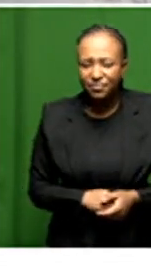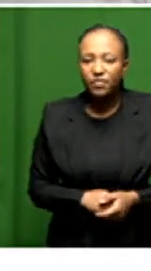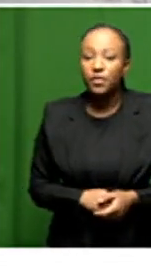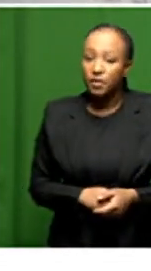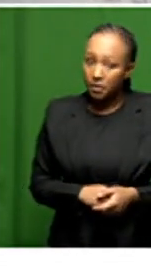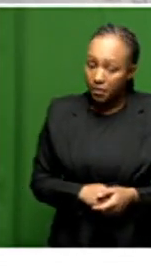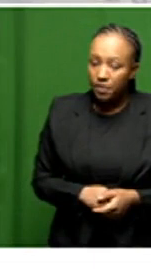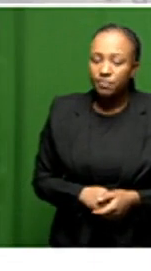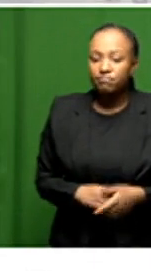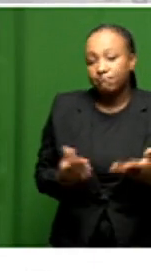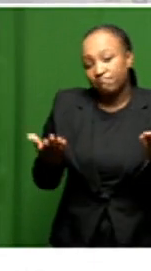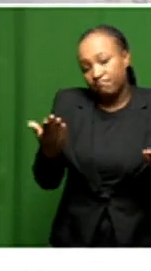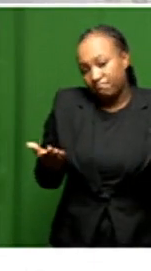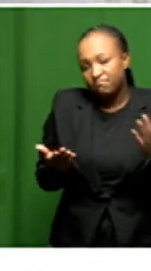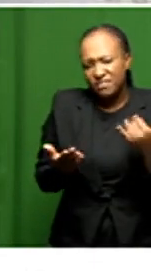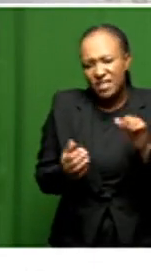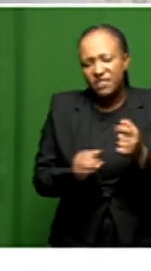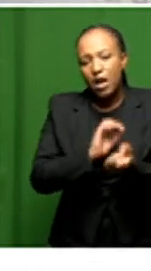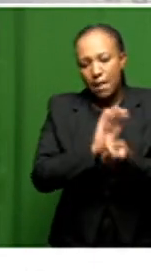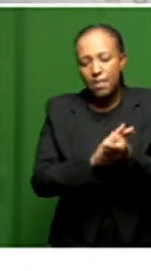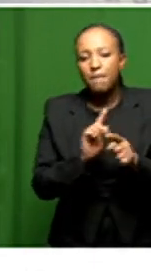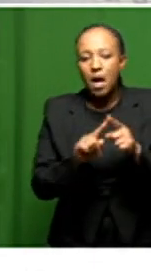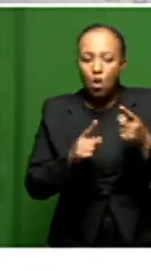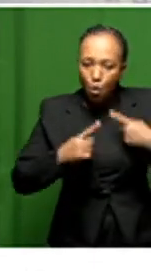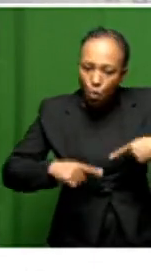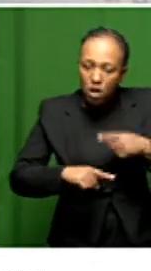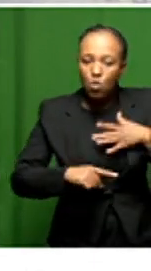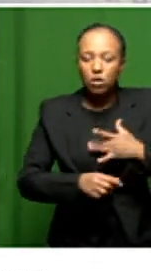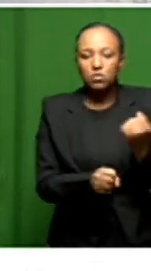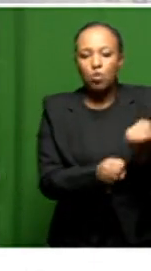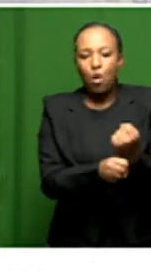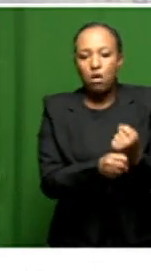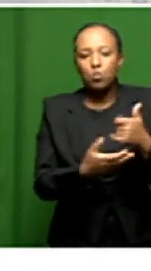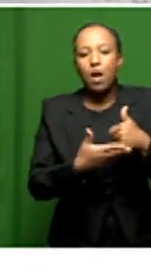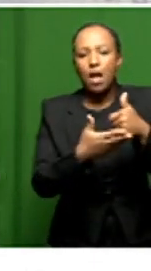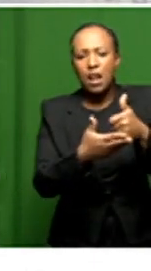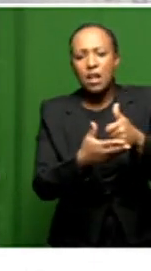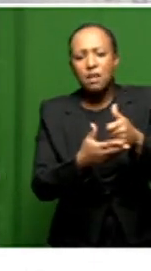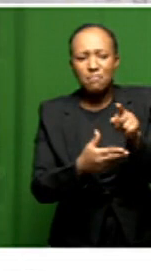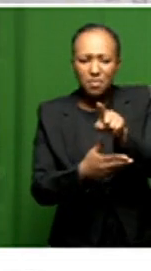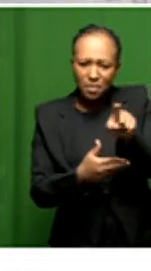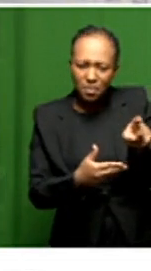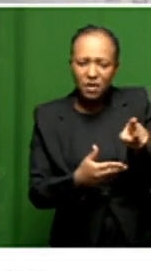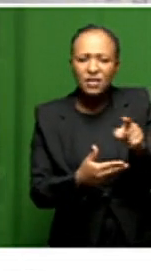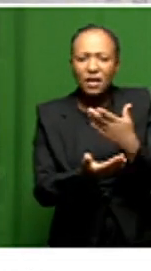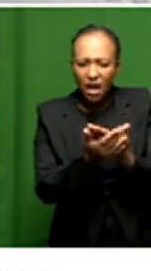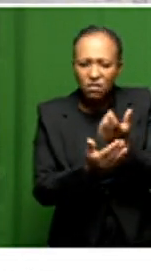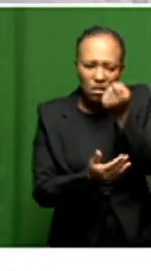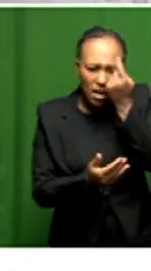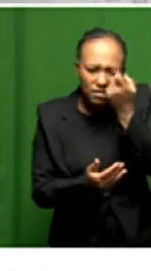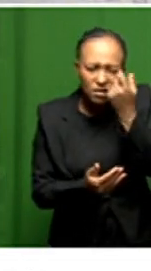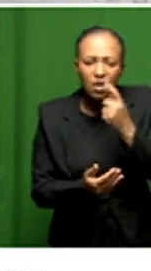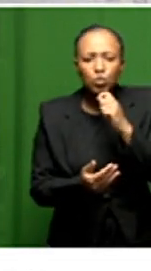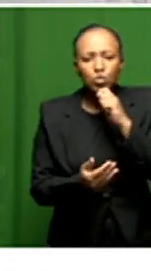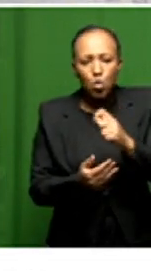Be that as it may, and we obviously want to work to help those 26% appreciate the actual science and the